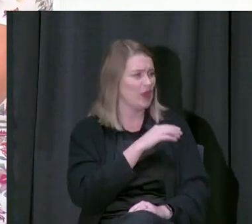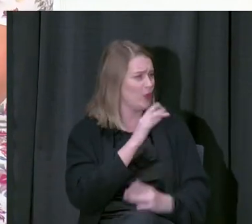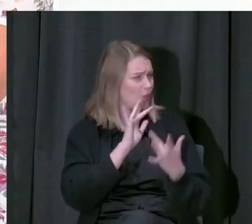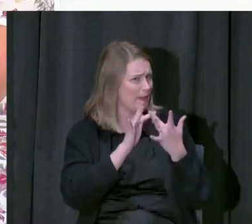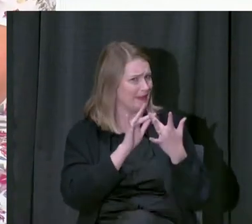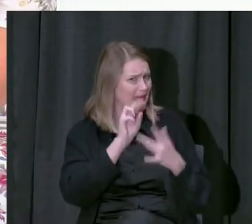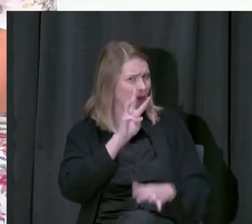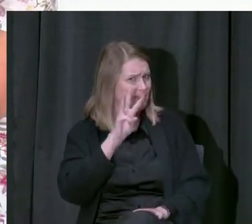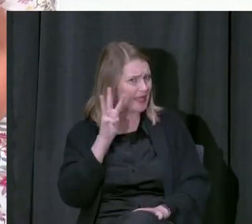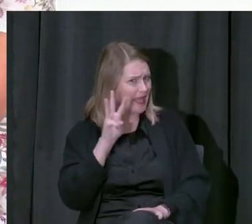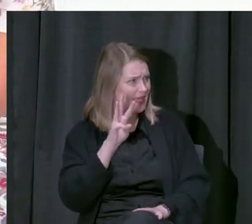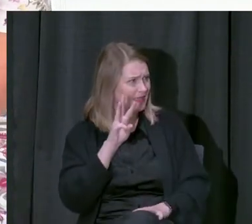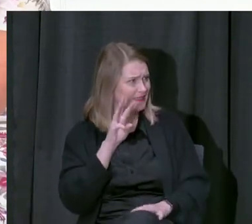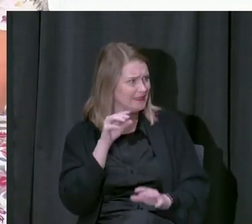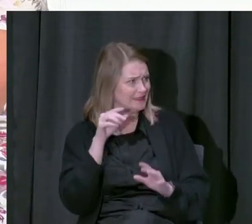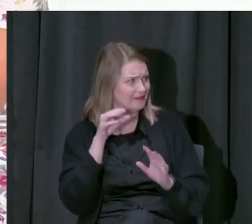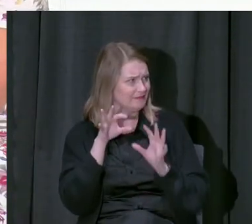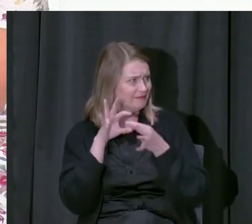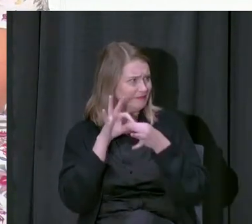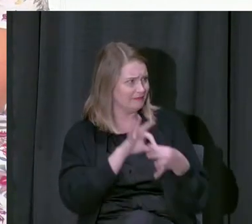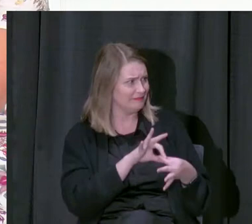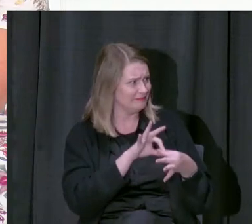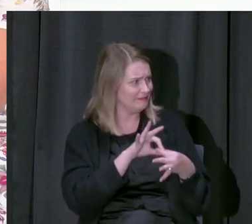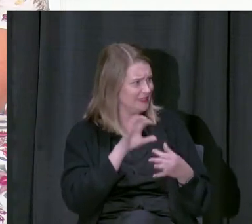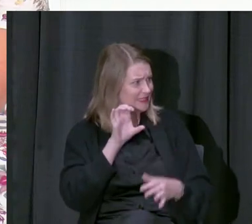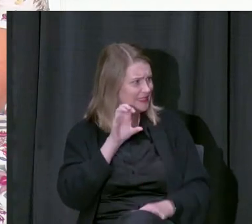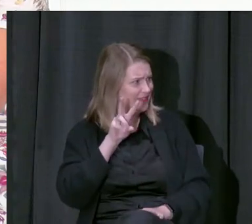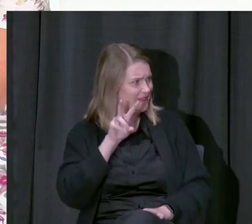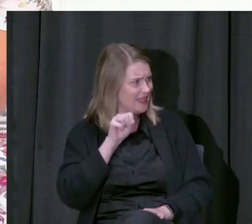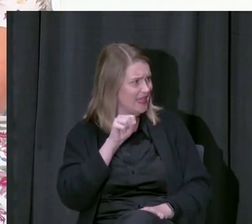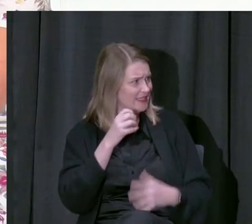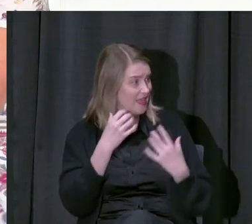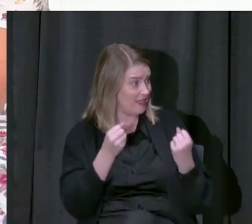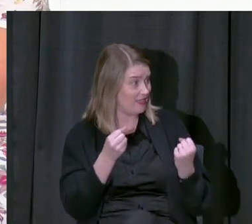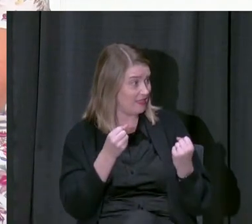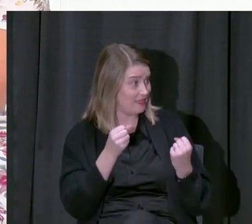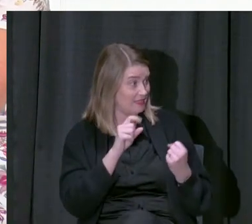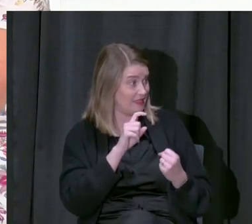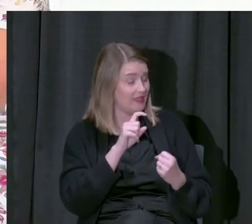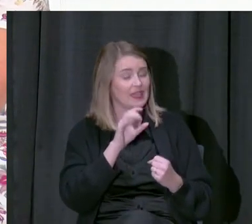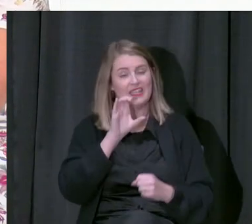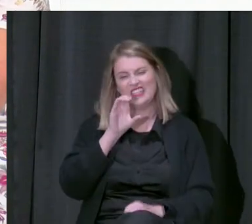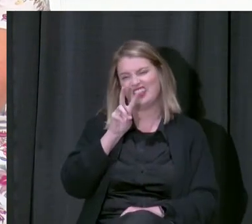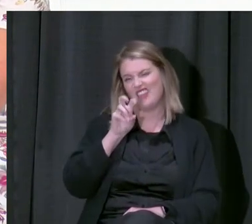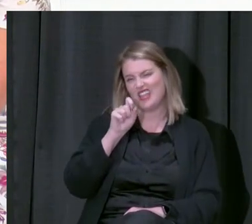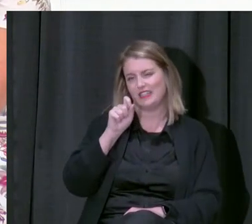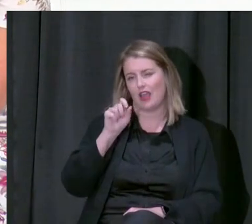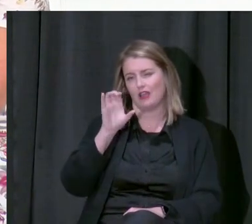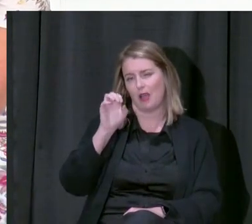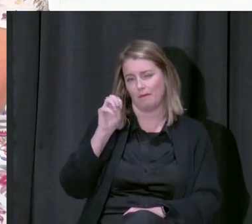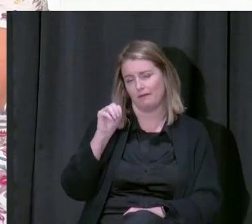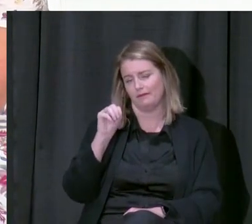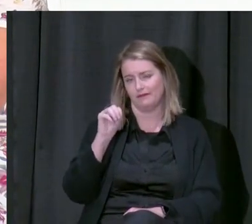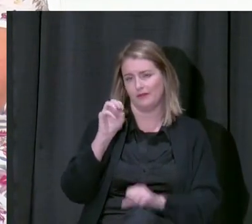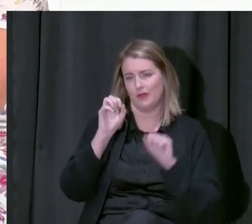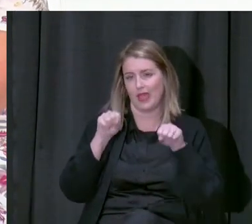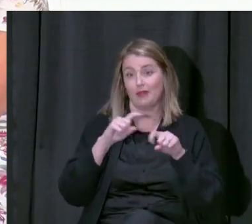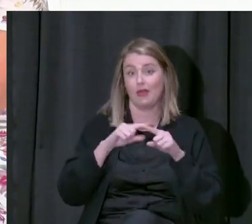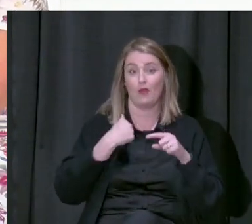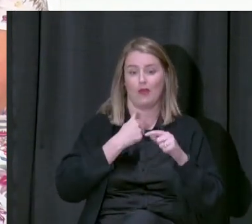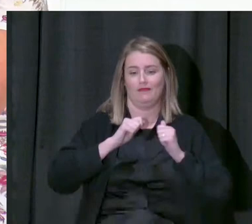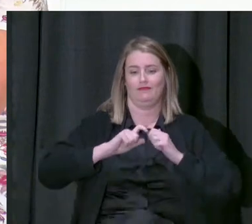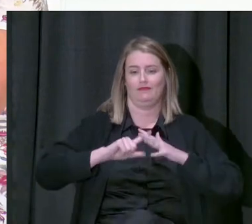website that talks about this at CVS Health? We have, well, it's CVS.com, you can go to it, but we'll be launching our